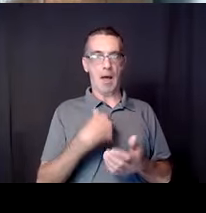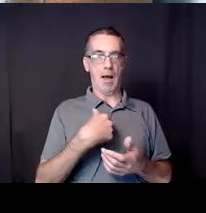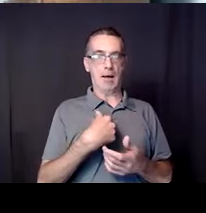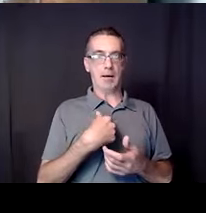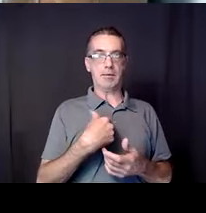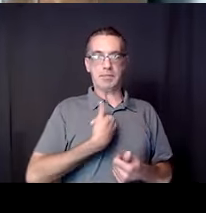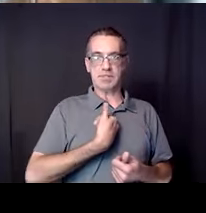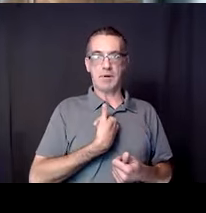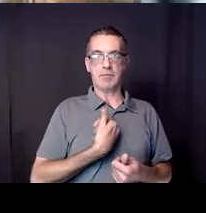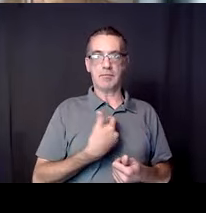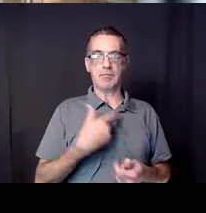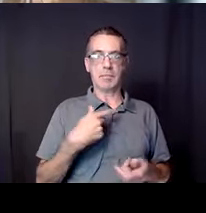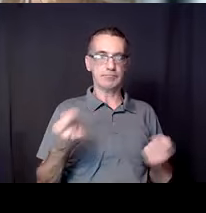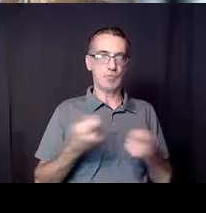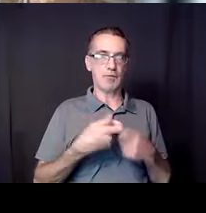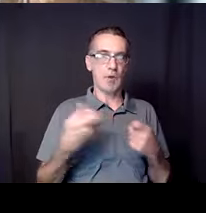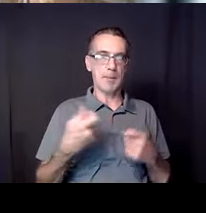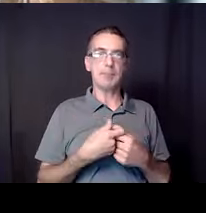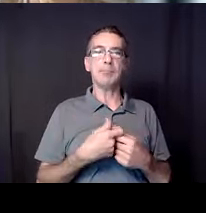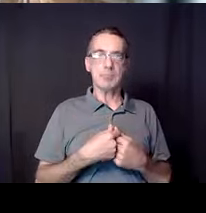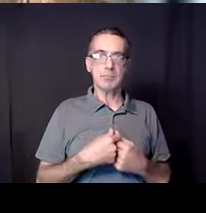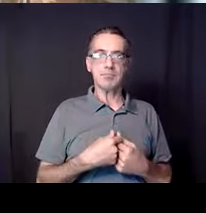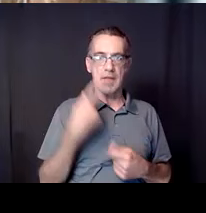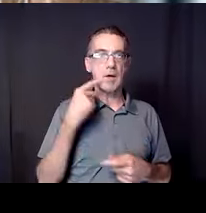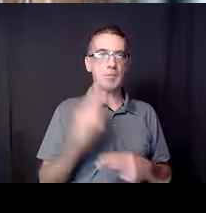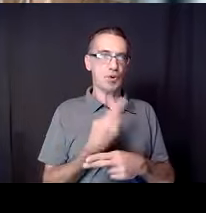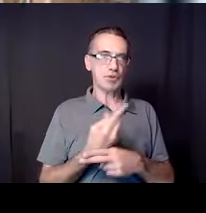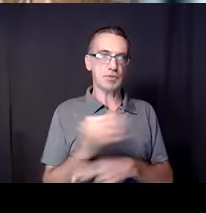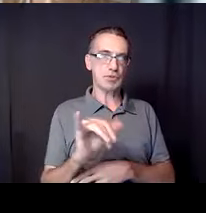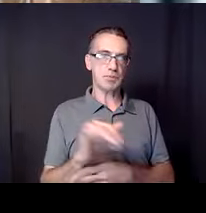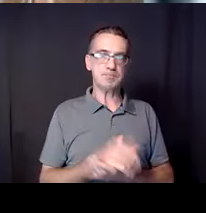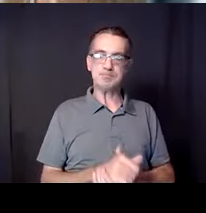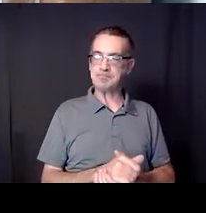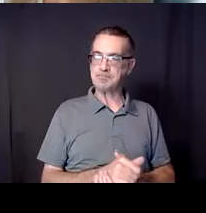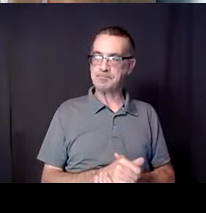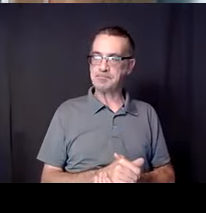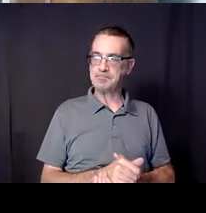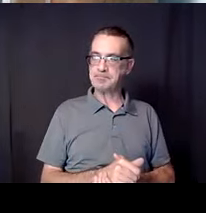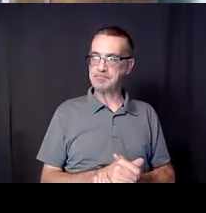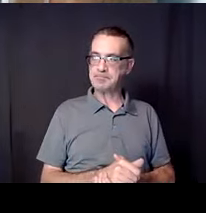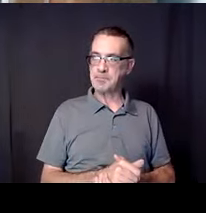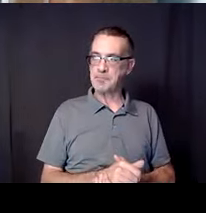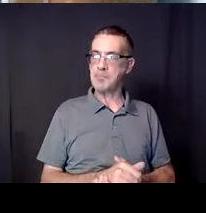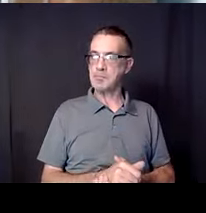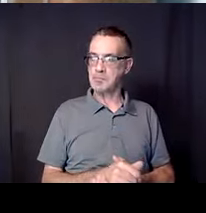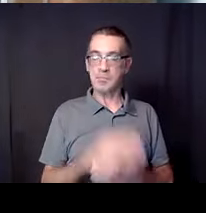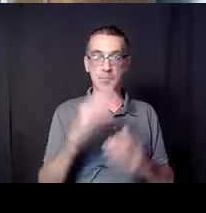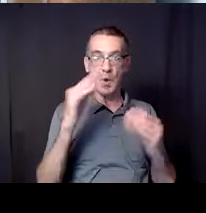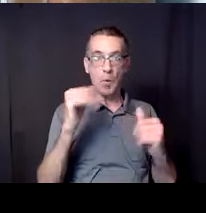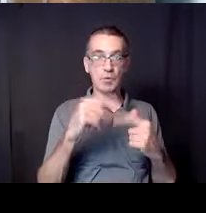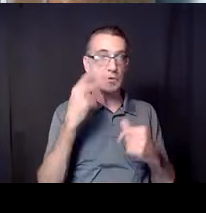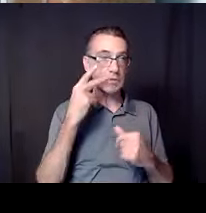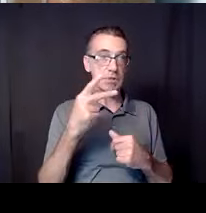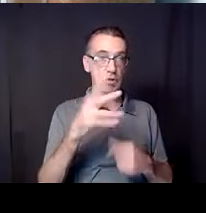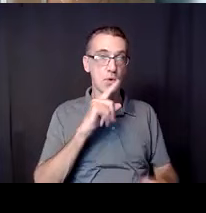I myself have been drawing from that I think might be useful to you. So so I'm hoping to see